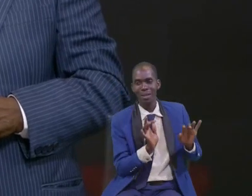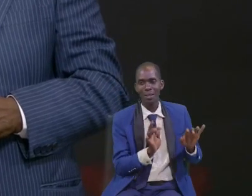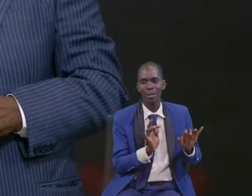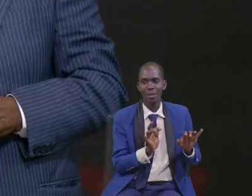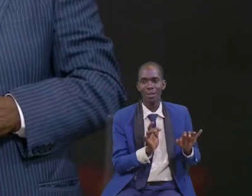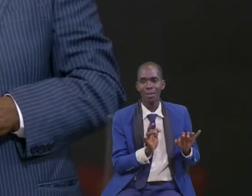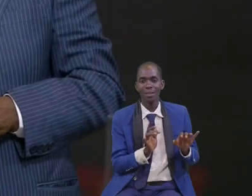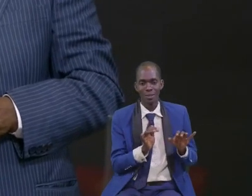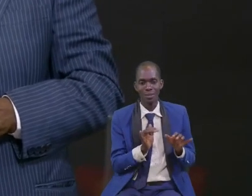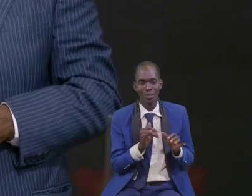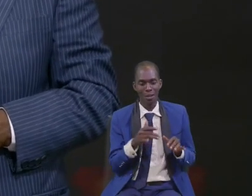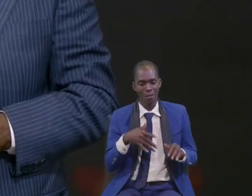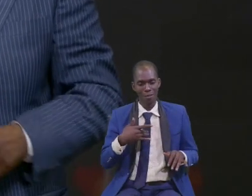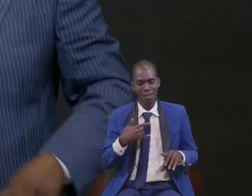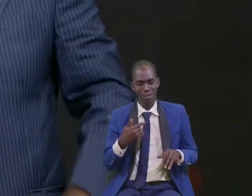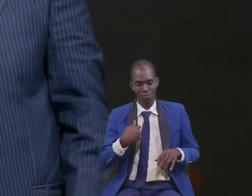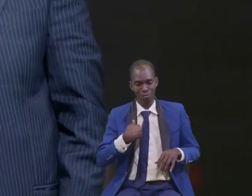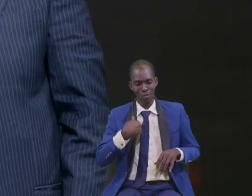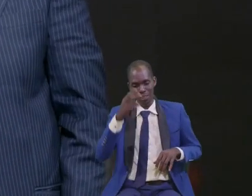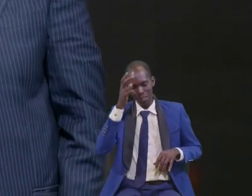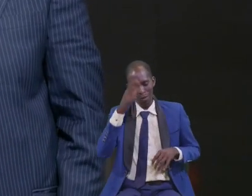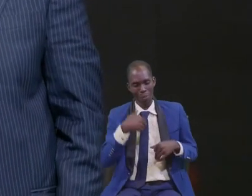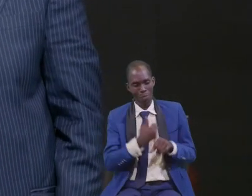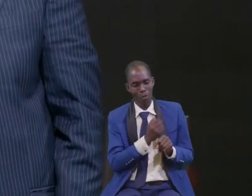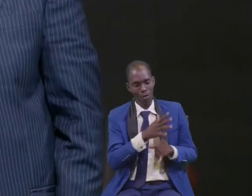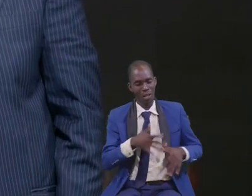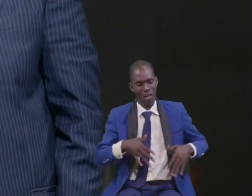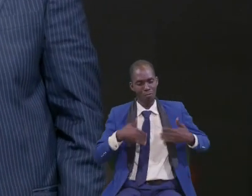that he can make you miserable.